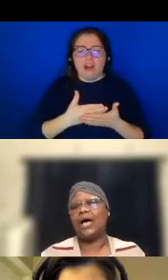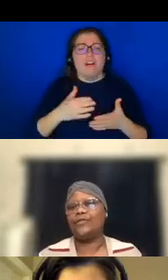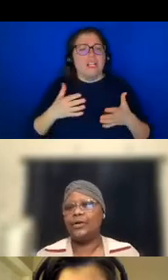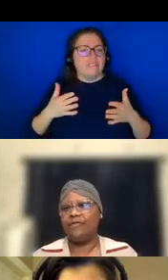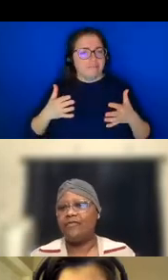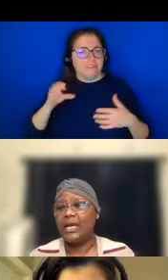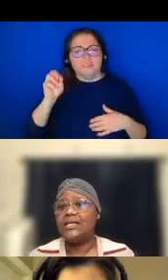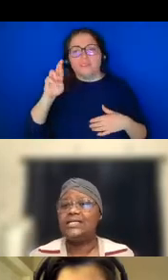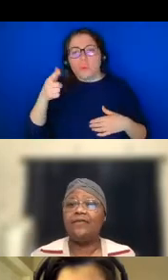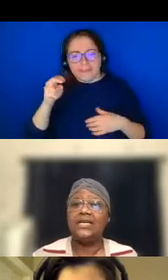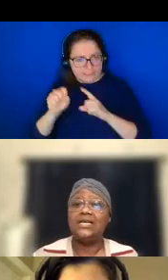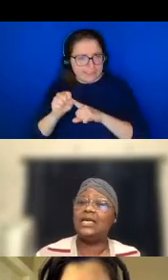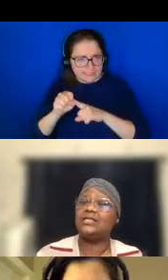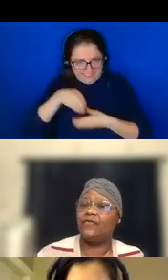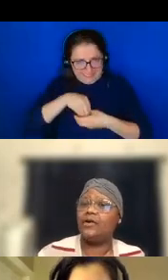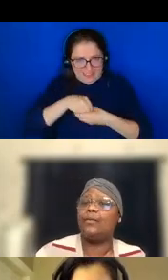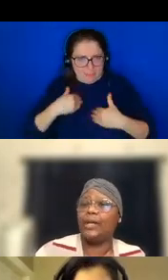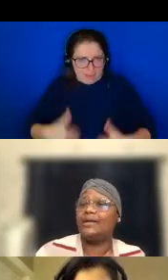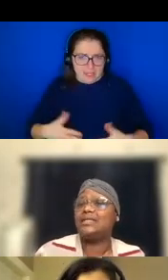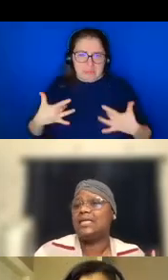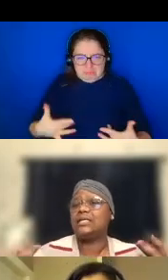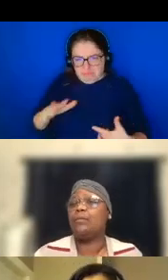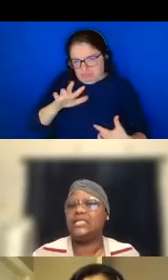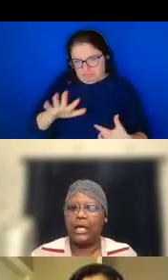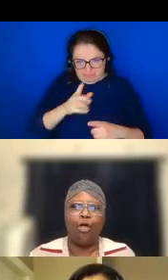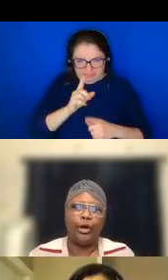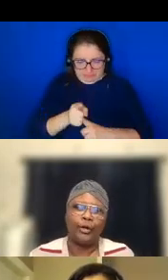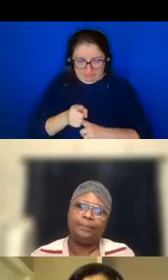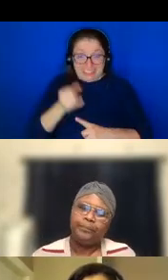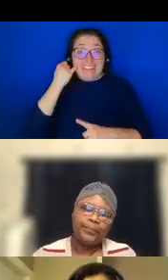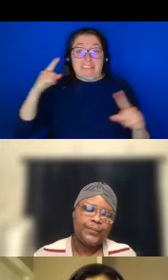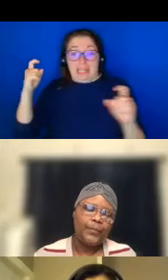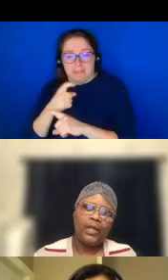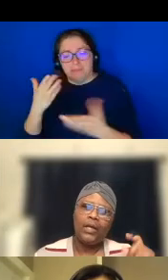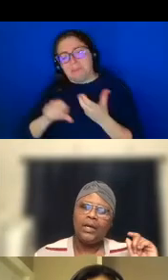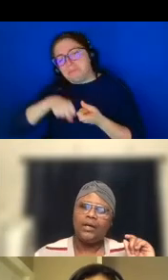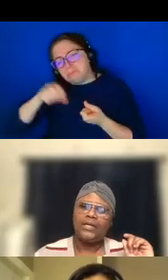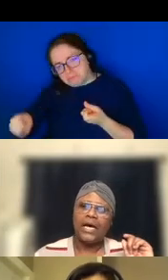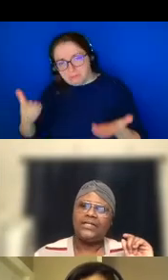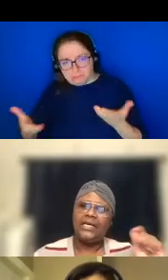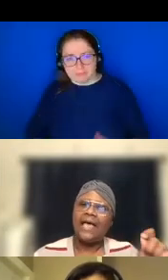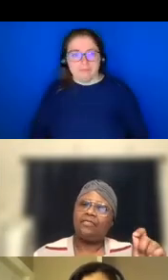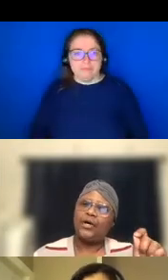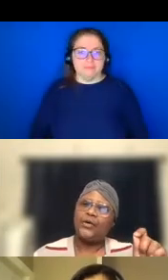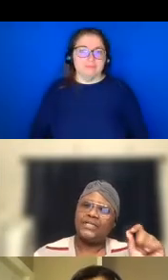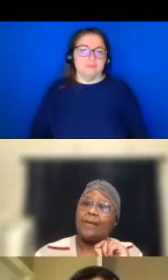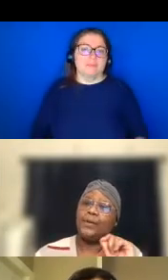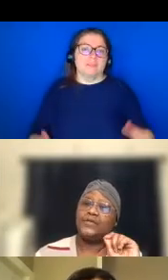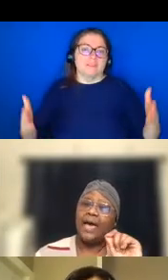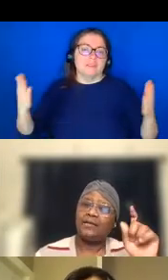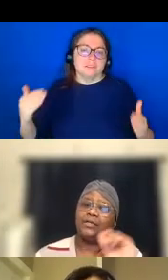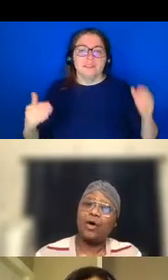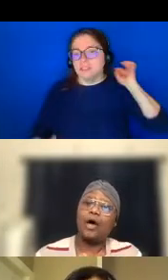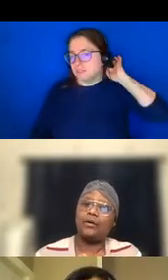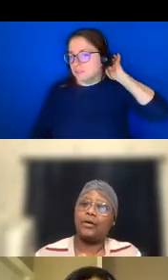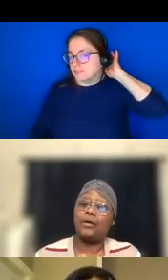about 35 minutes. If it is a very complex case, it may take longer. To get those samples back